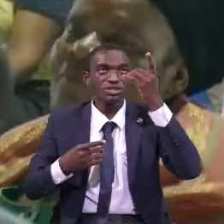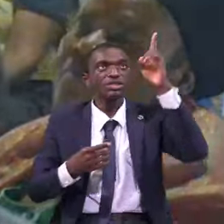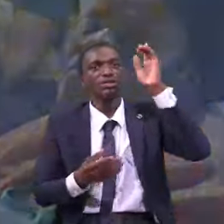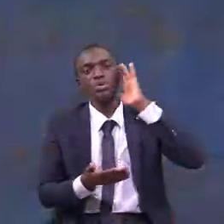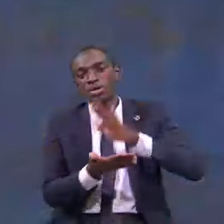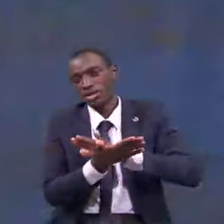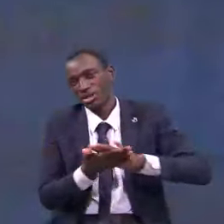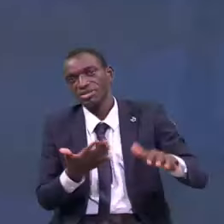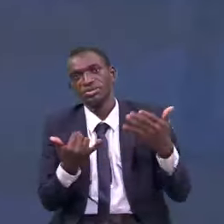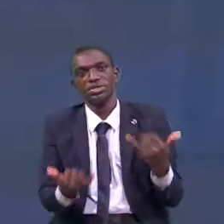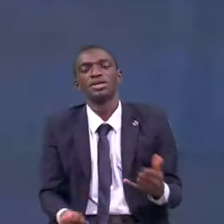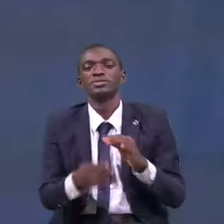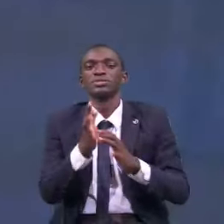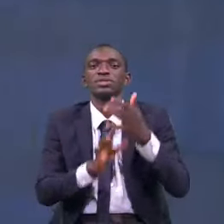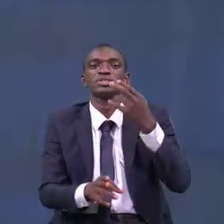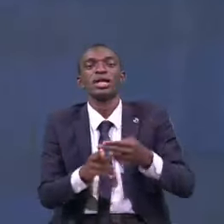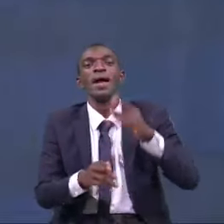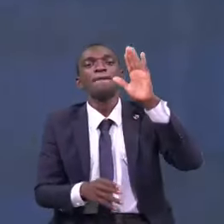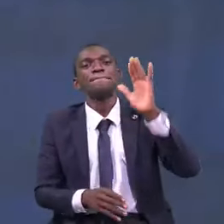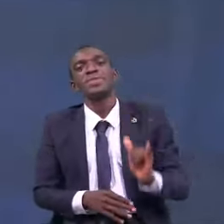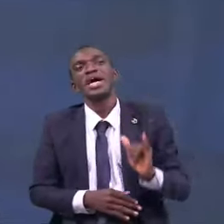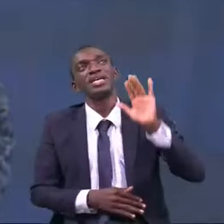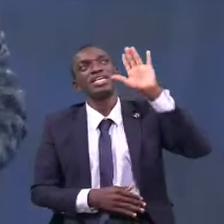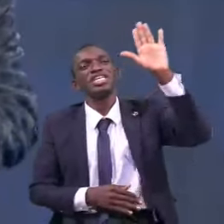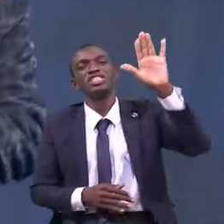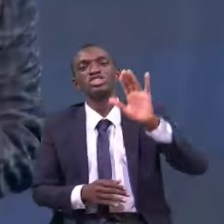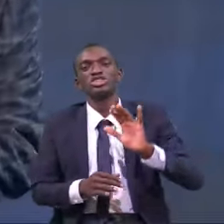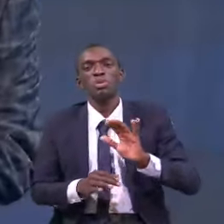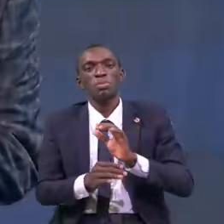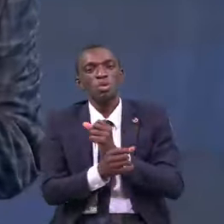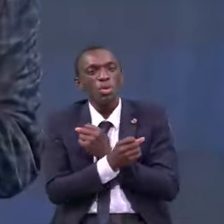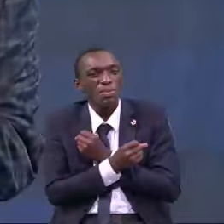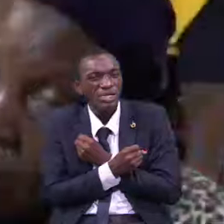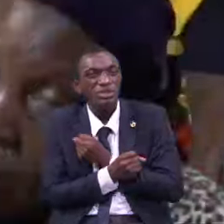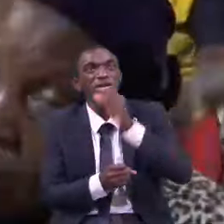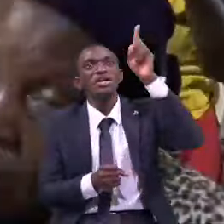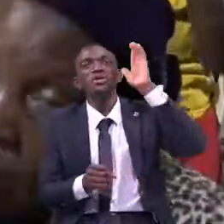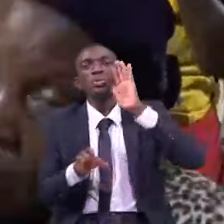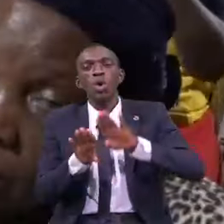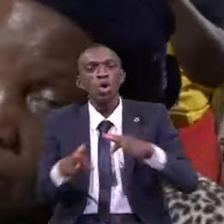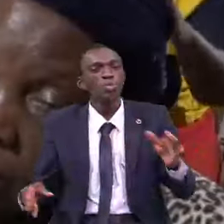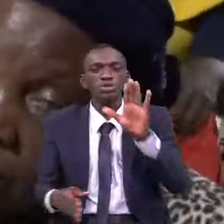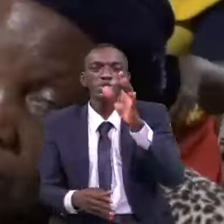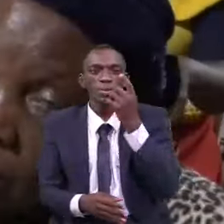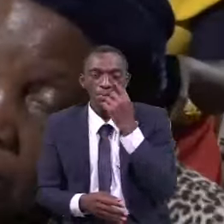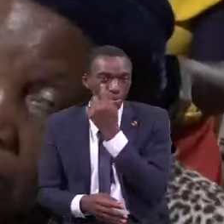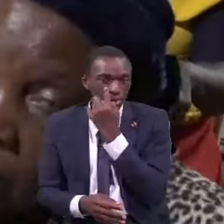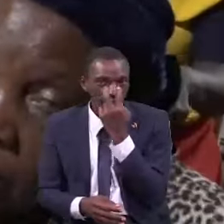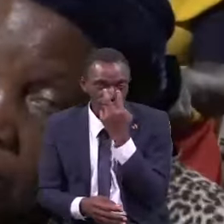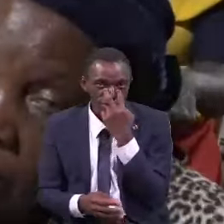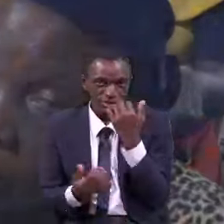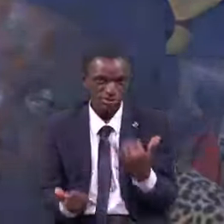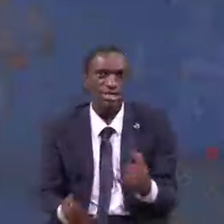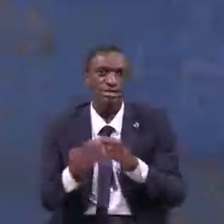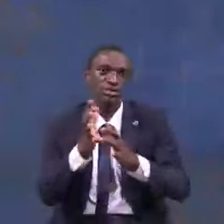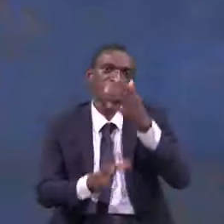By his compassion, he will open your blind eyes tonight. By